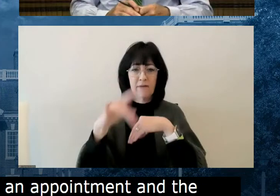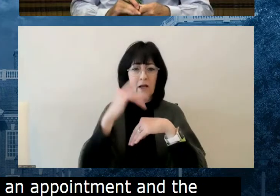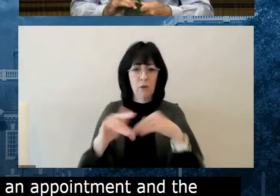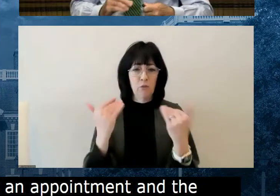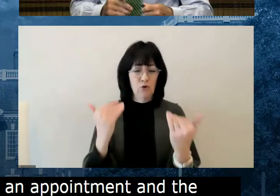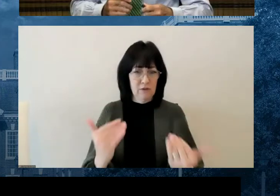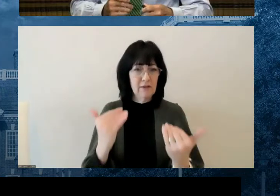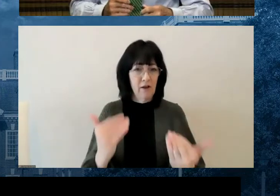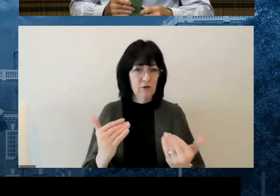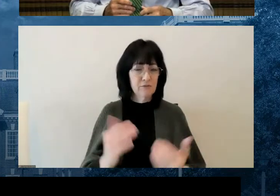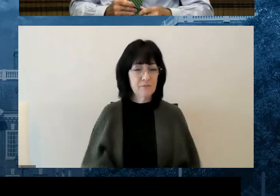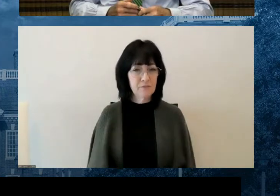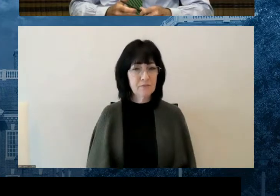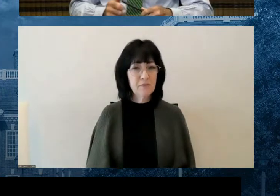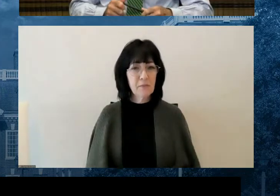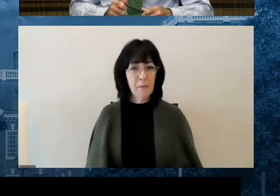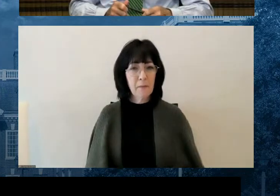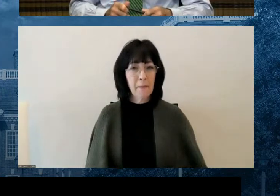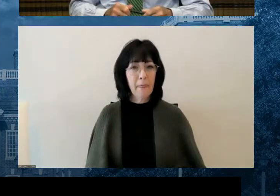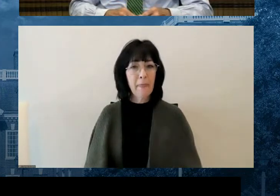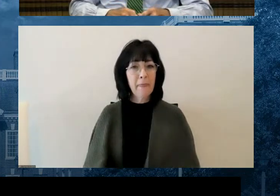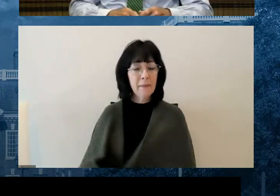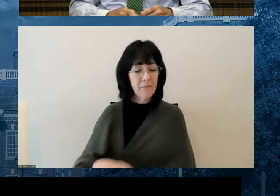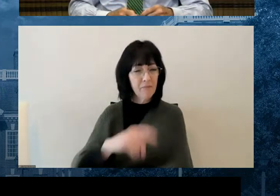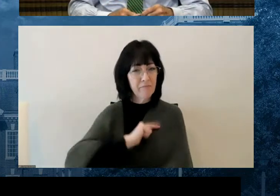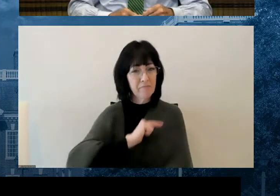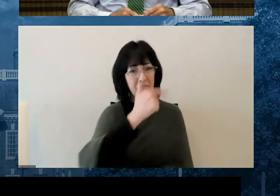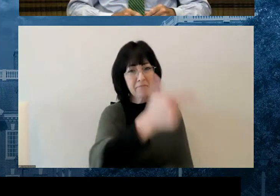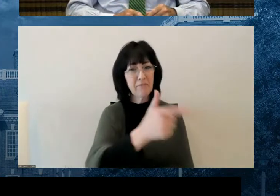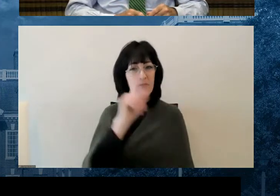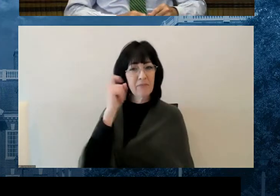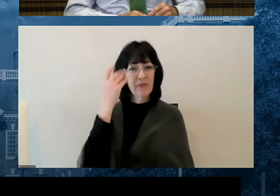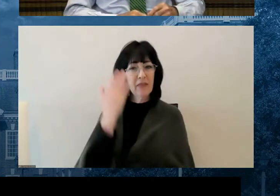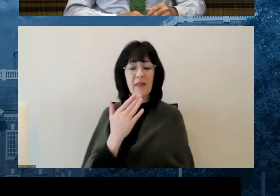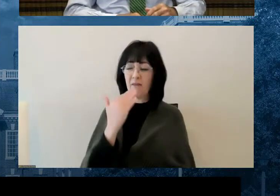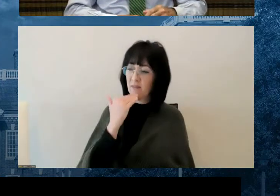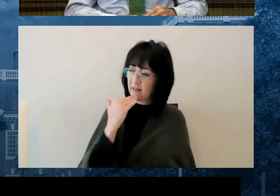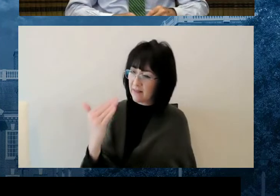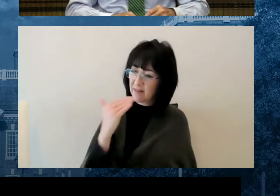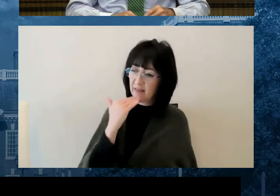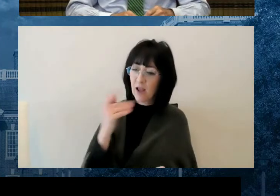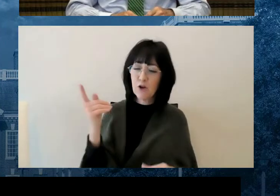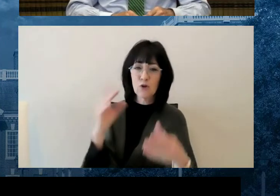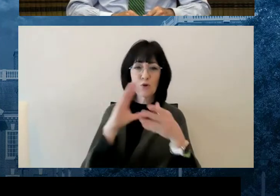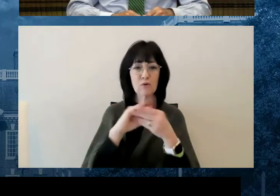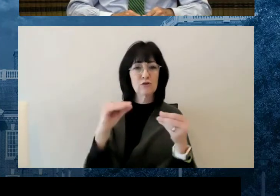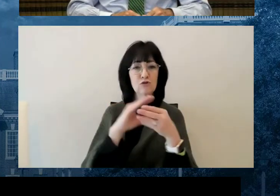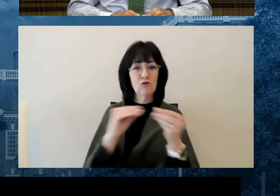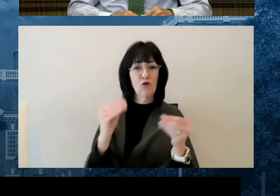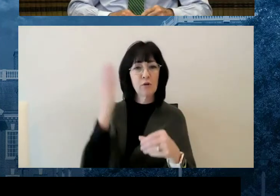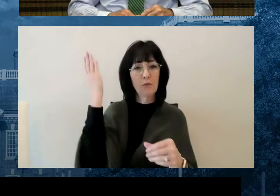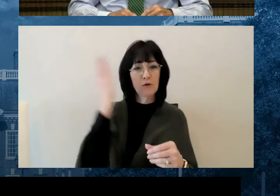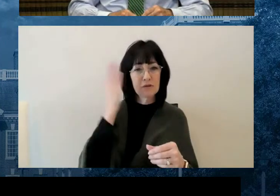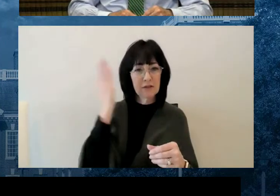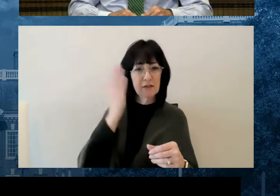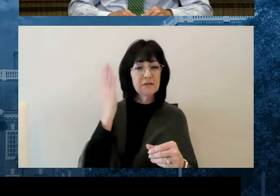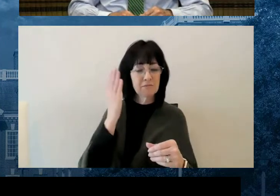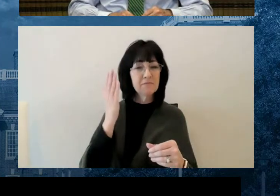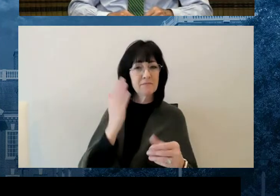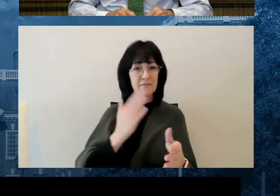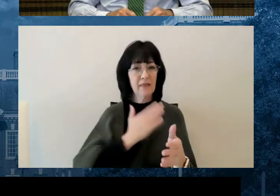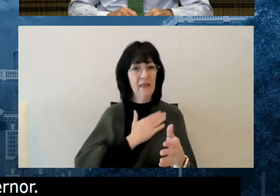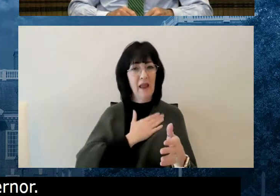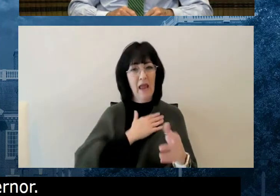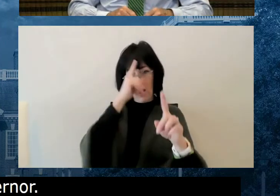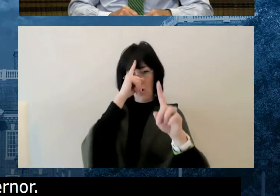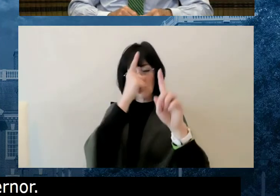Thank you very much, Dr. Rattay. Thank you for your presentation, talking about our efforts to achieve our dual goals of fast